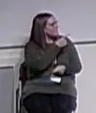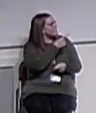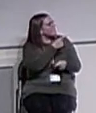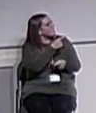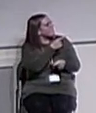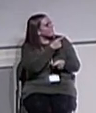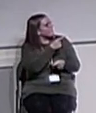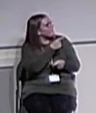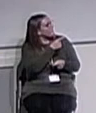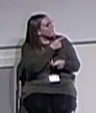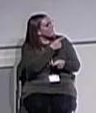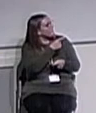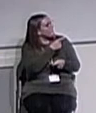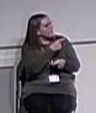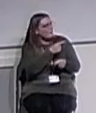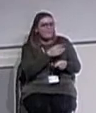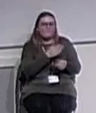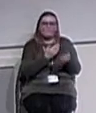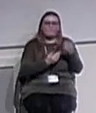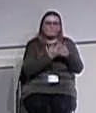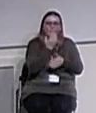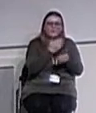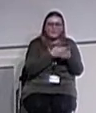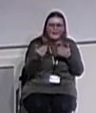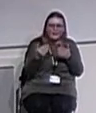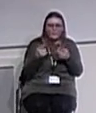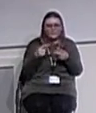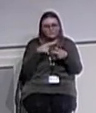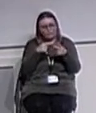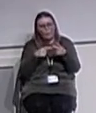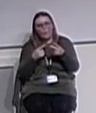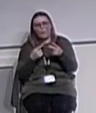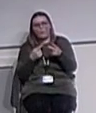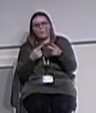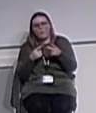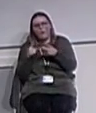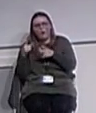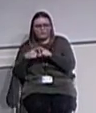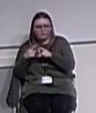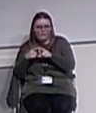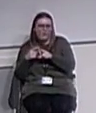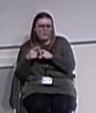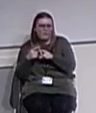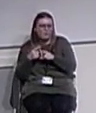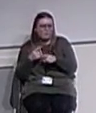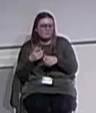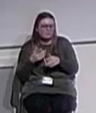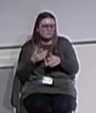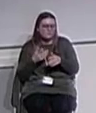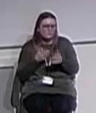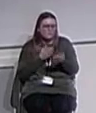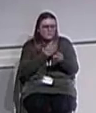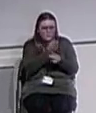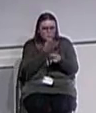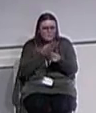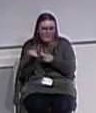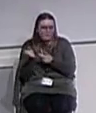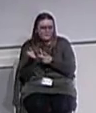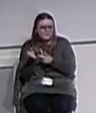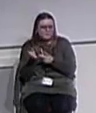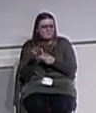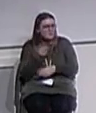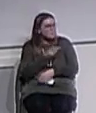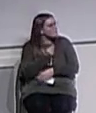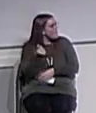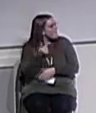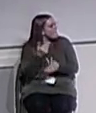switch you off them, but you can't switch to them. Okay. The other two options we have are a little bit more flexible.